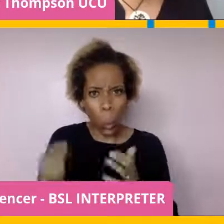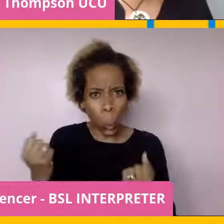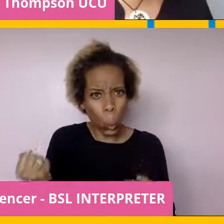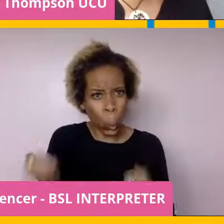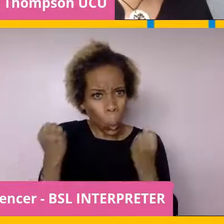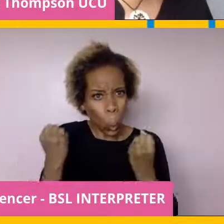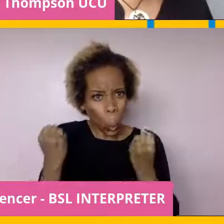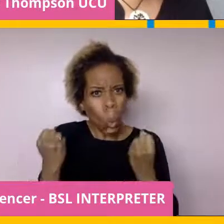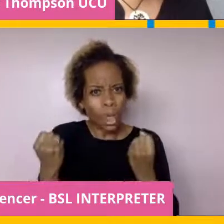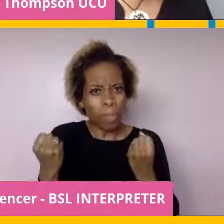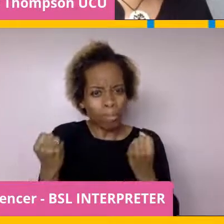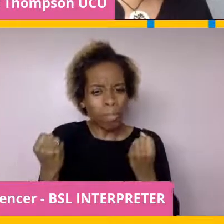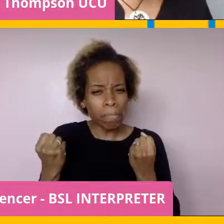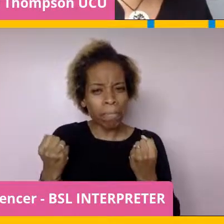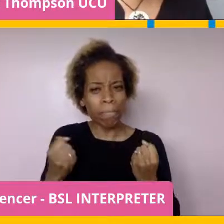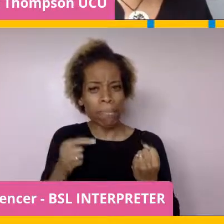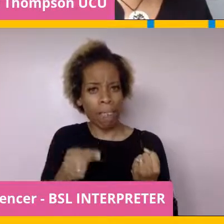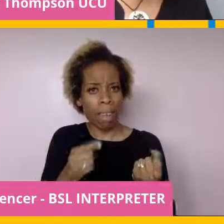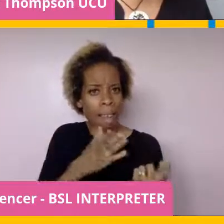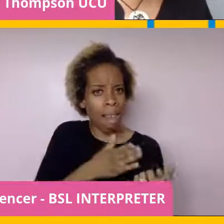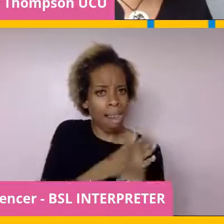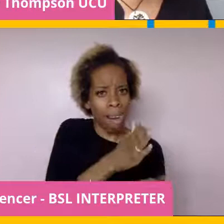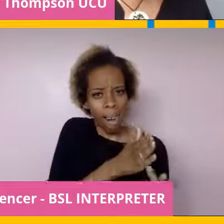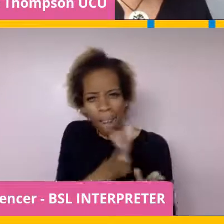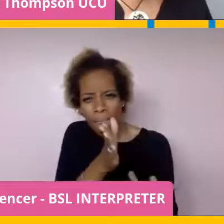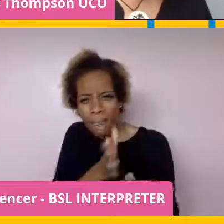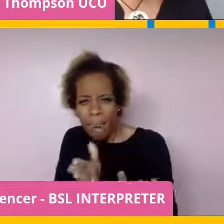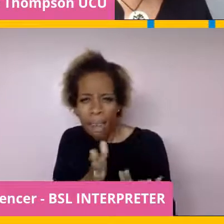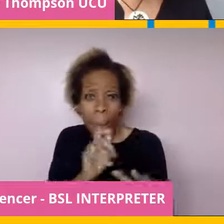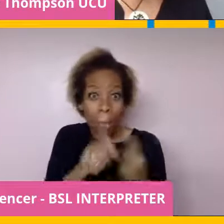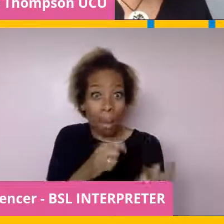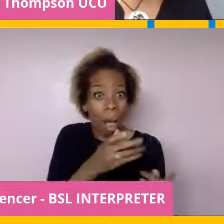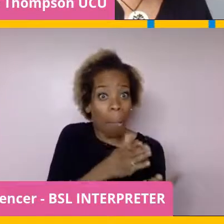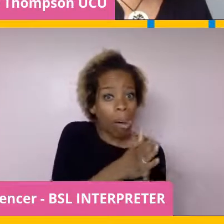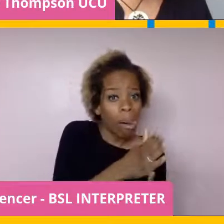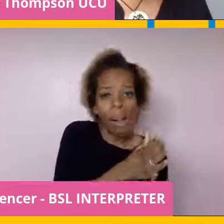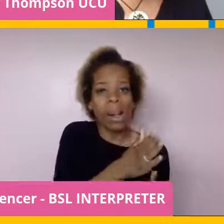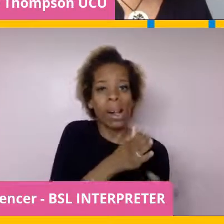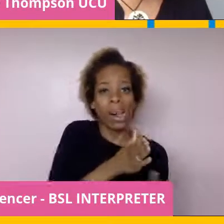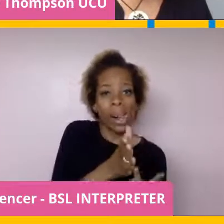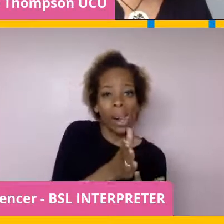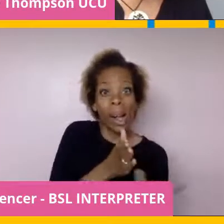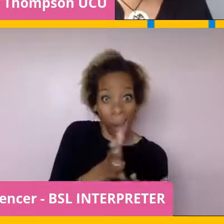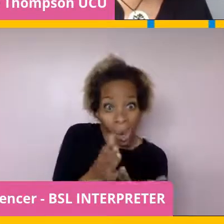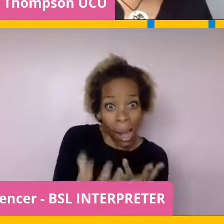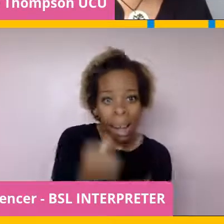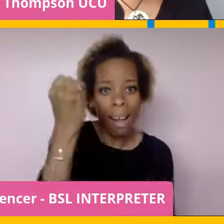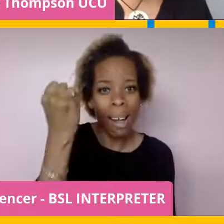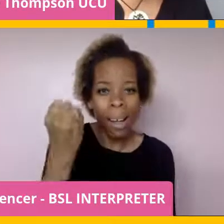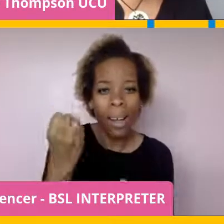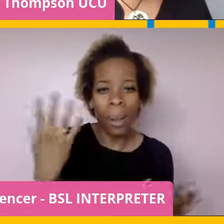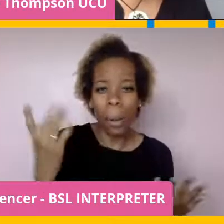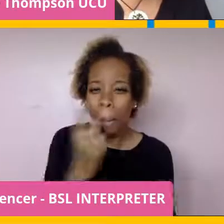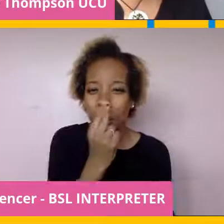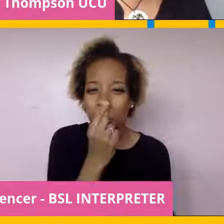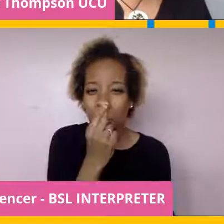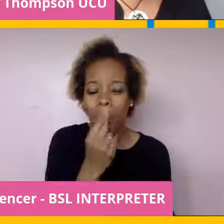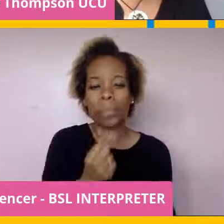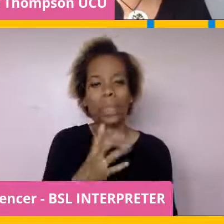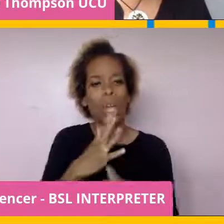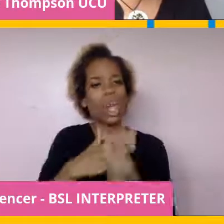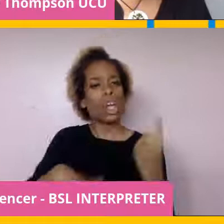that, more than one prong to the attack is so important. In terms of socioeconomic status, that